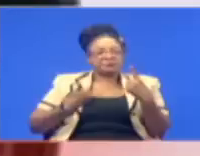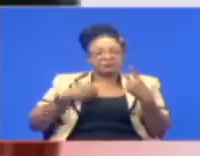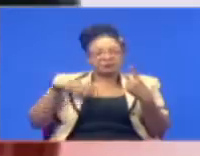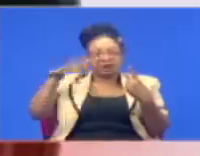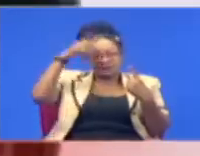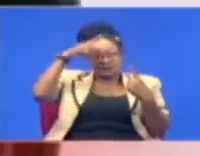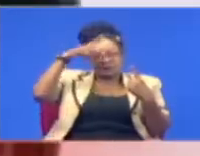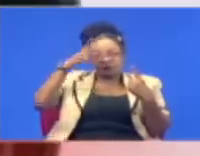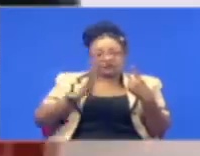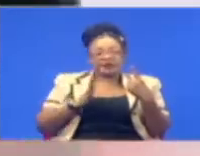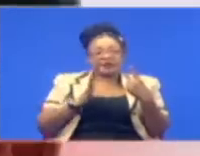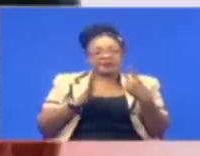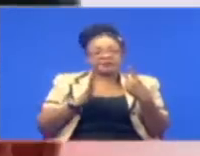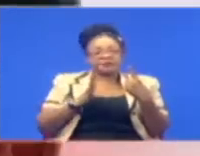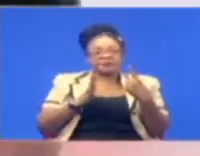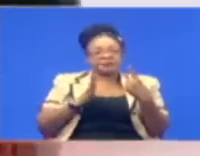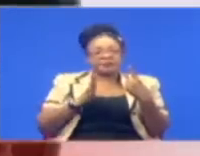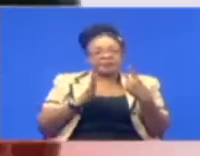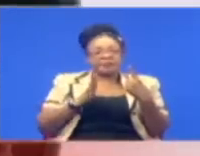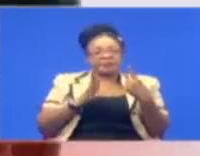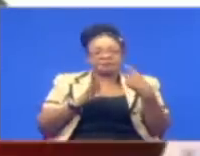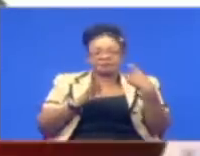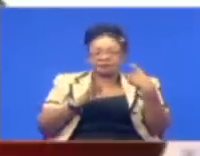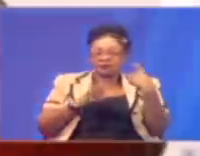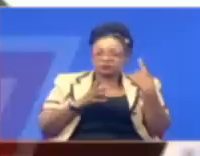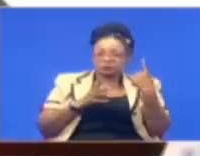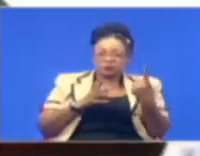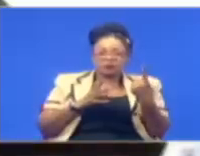philosopher, one female